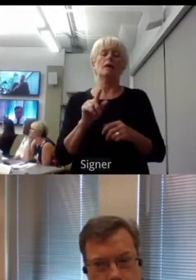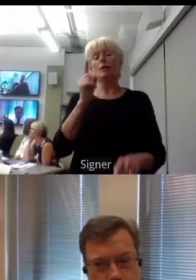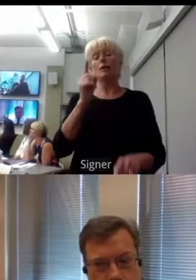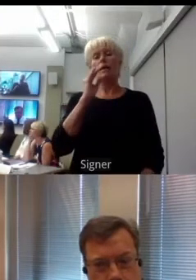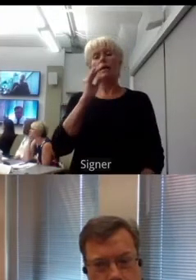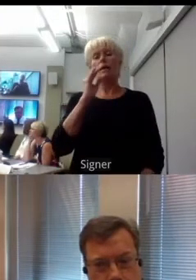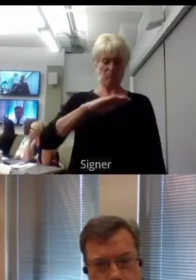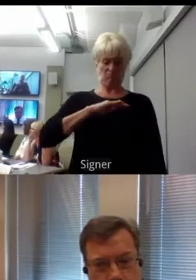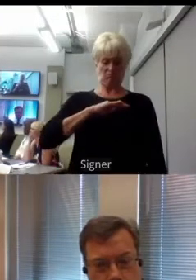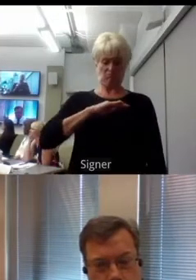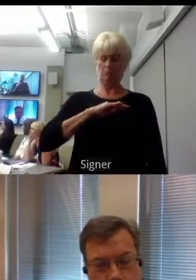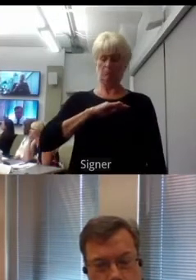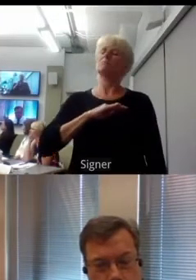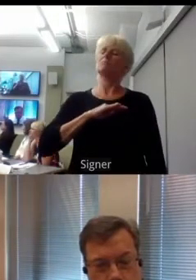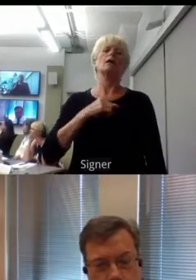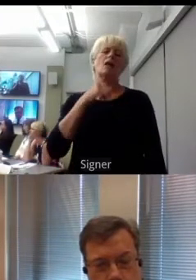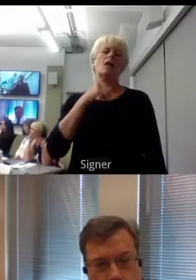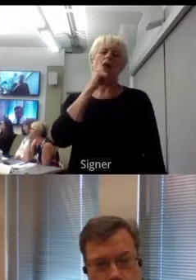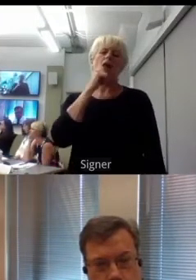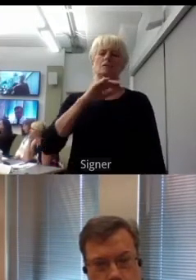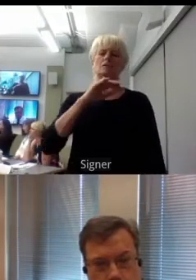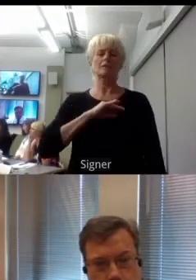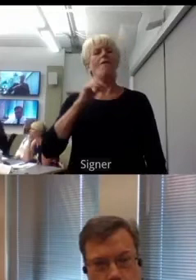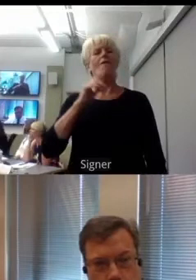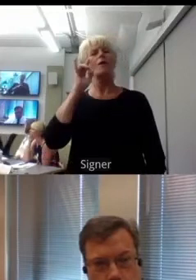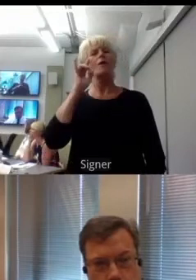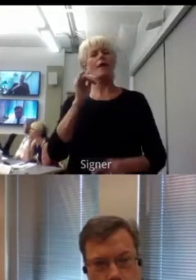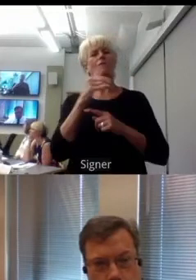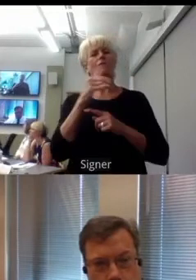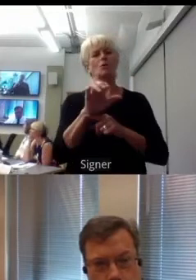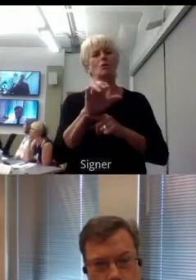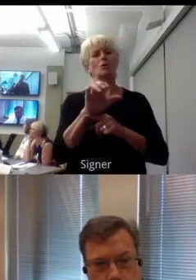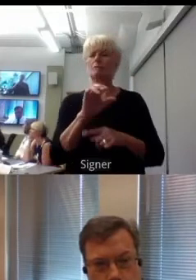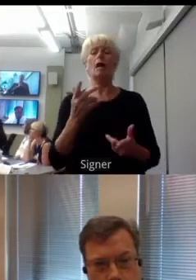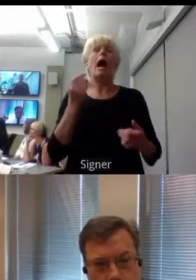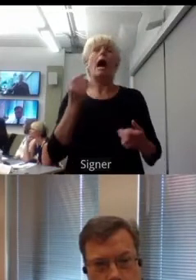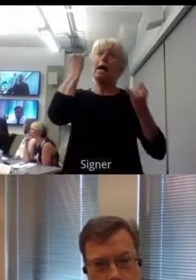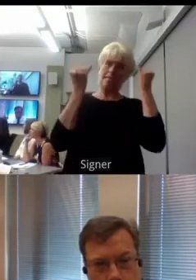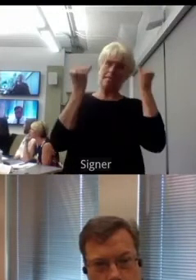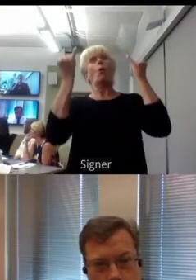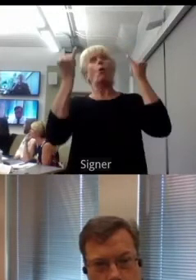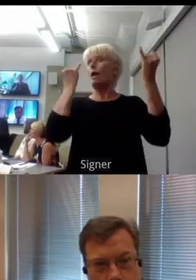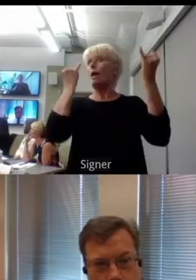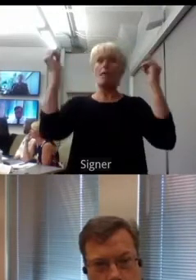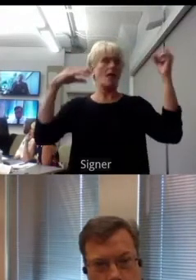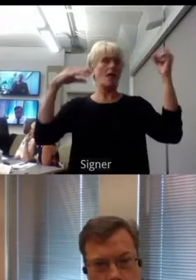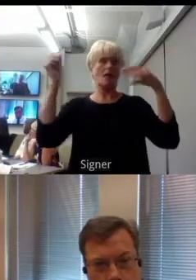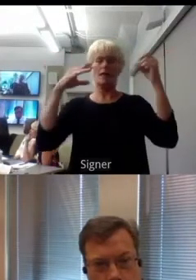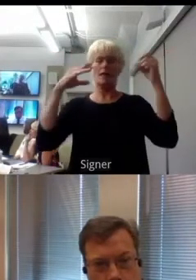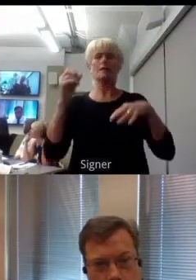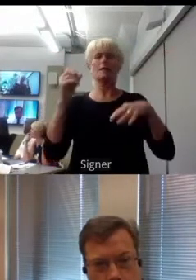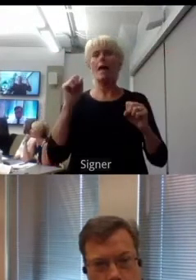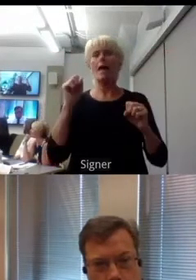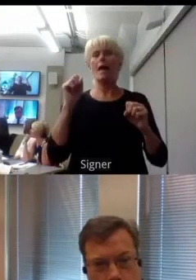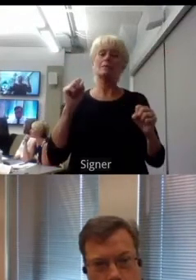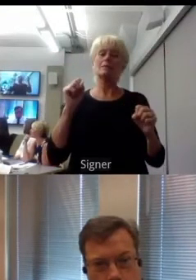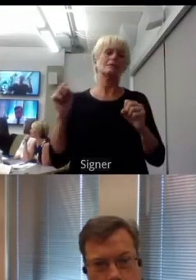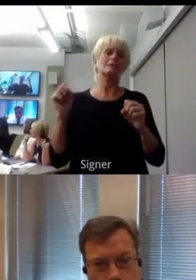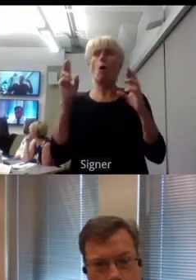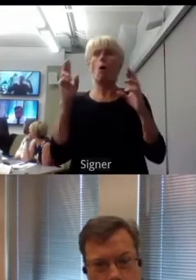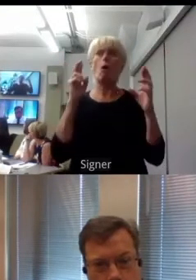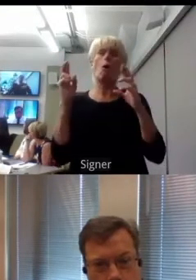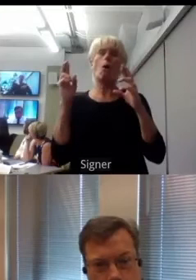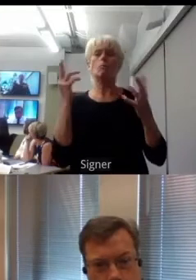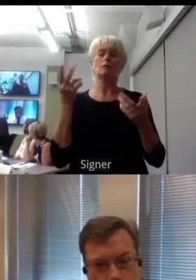it. We had lots of different ideas, and hopefully, there's been a change in government. I hope that they will continue